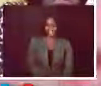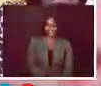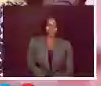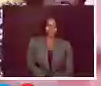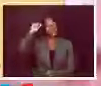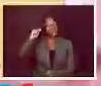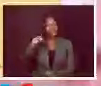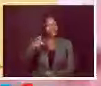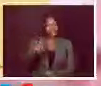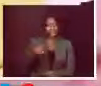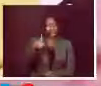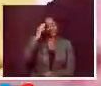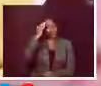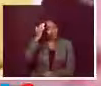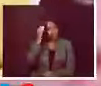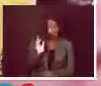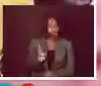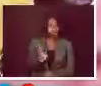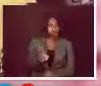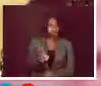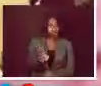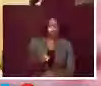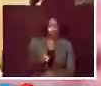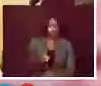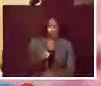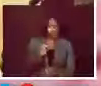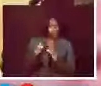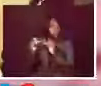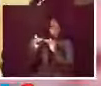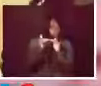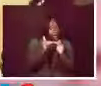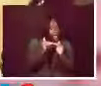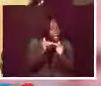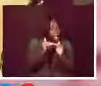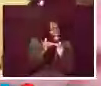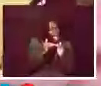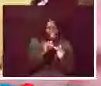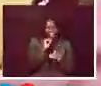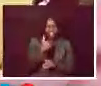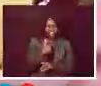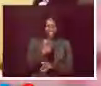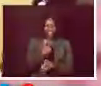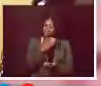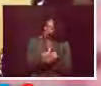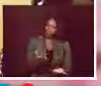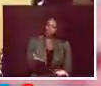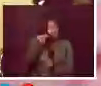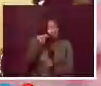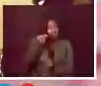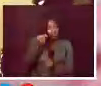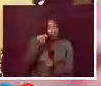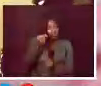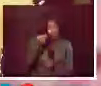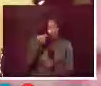that is true. You know you are coming to equity with very dirty, unclean hands. Stop it. You know.